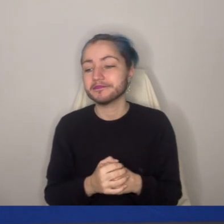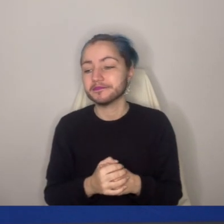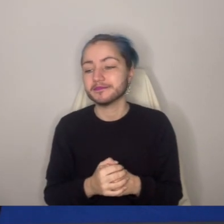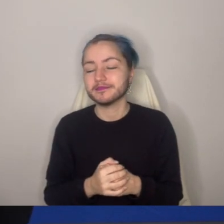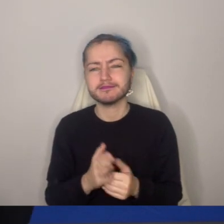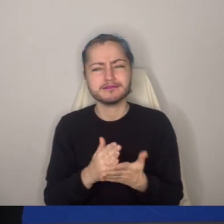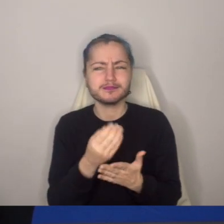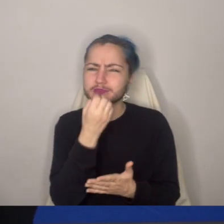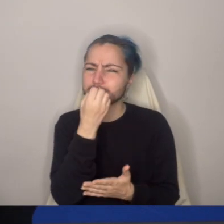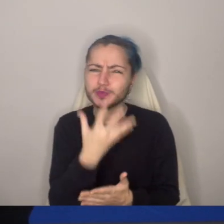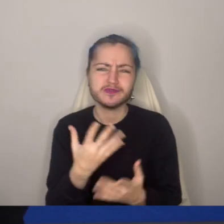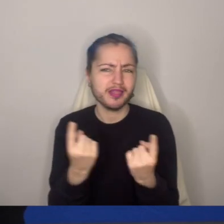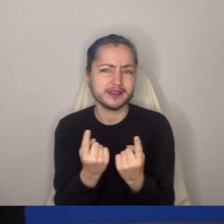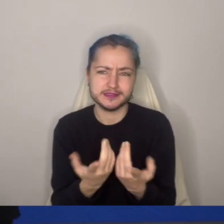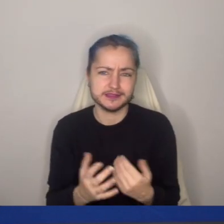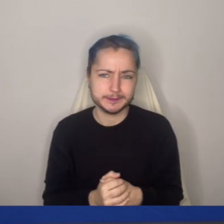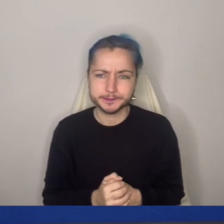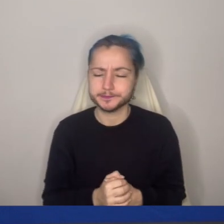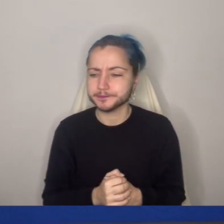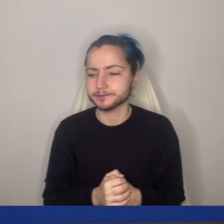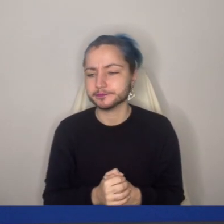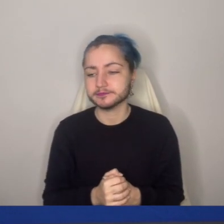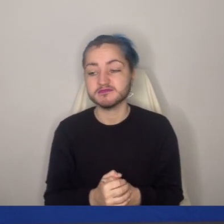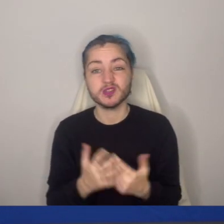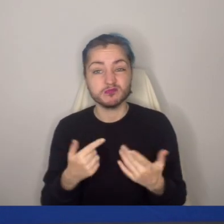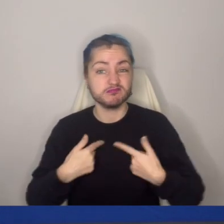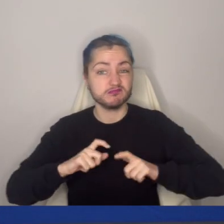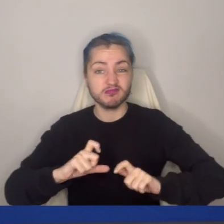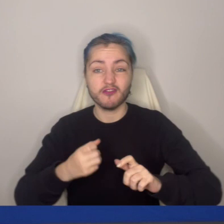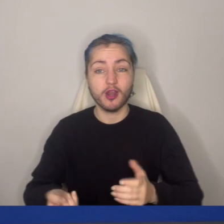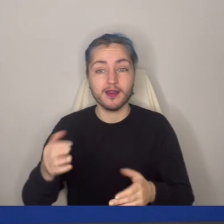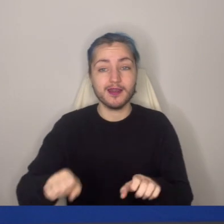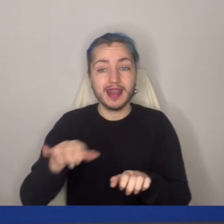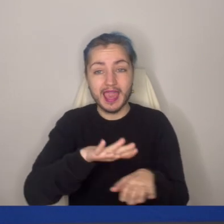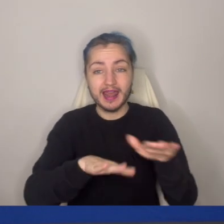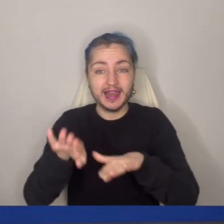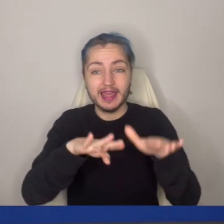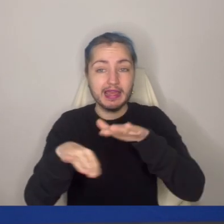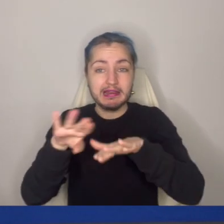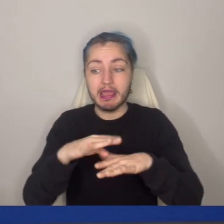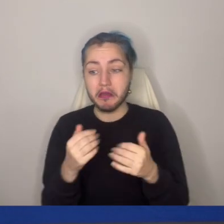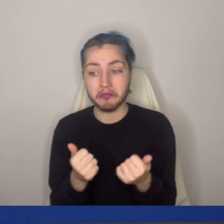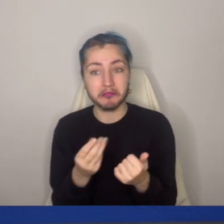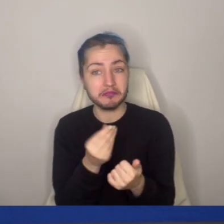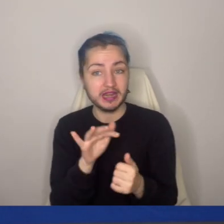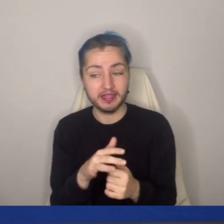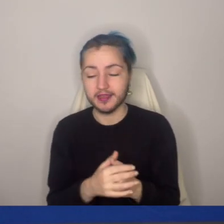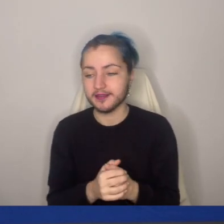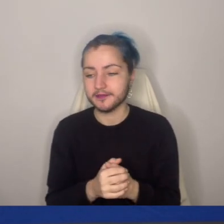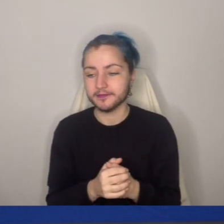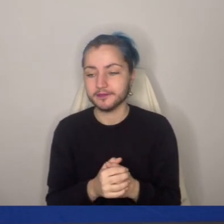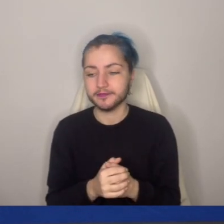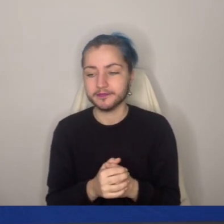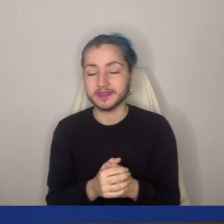such beautiful things to have. So as you can see, we're just layering and it's kind of coming together. You have to have a little bit of